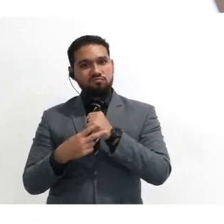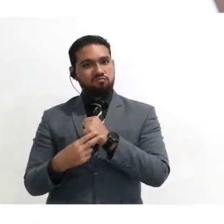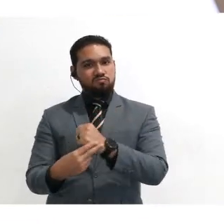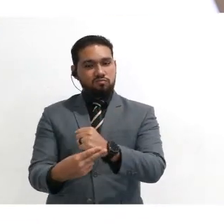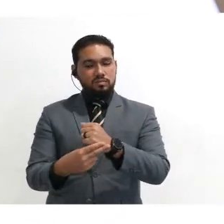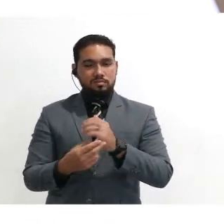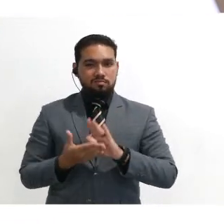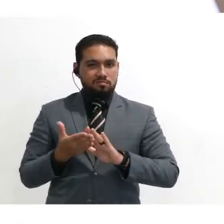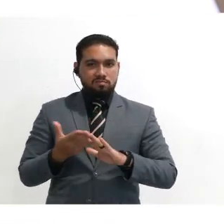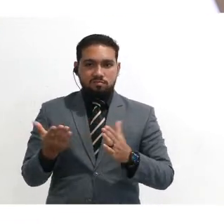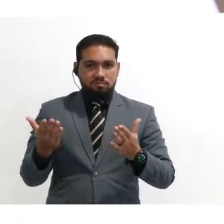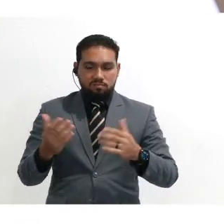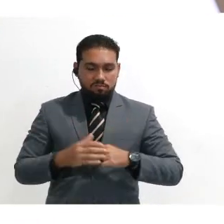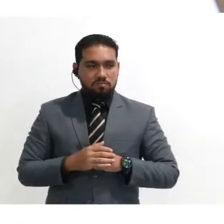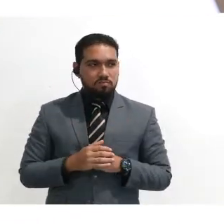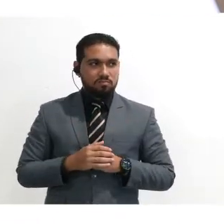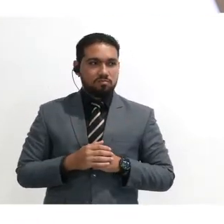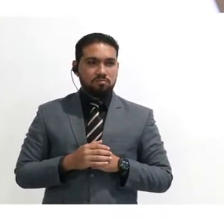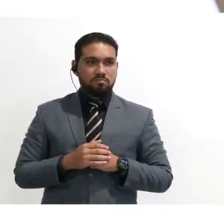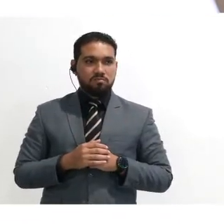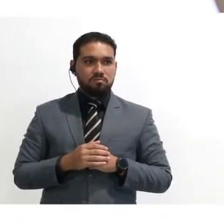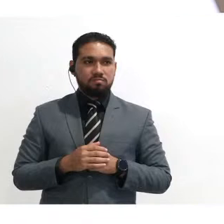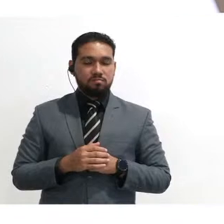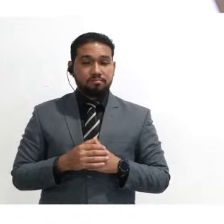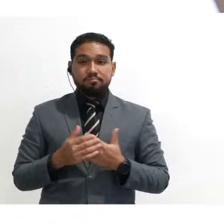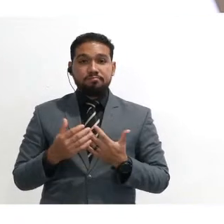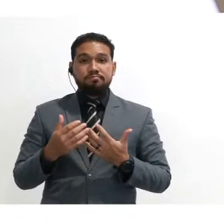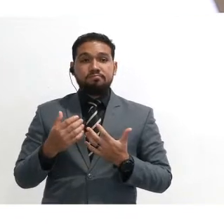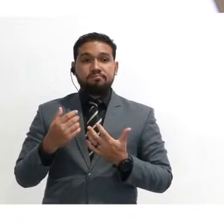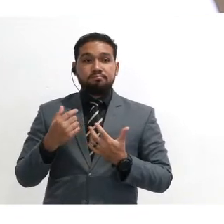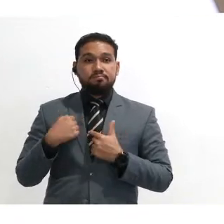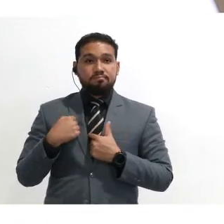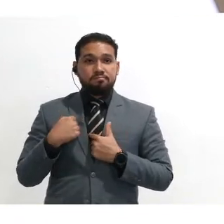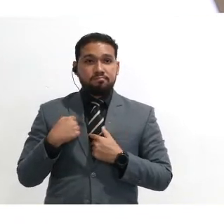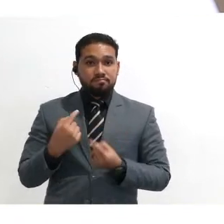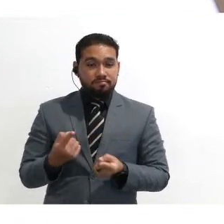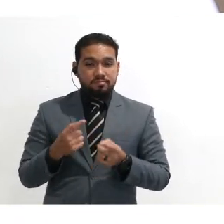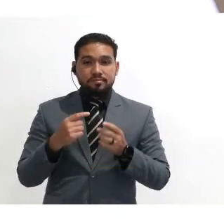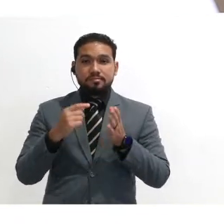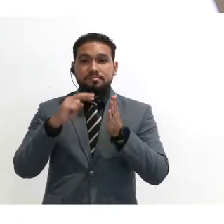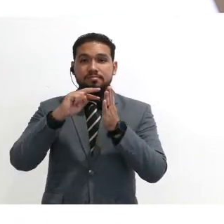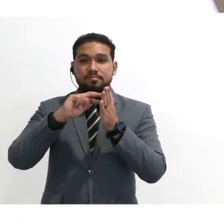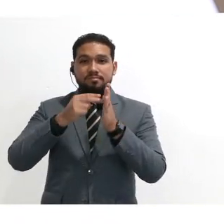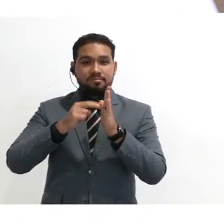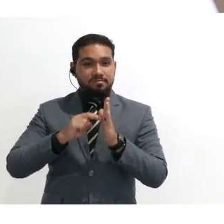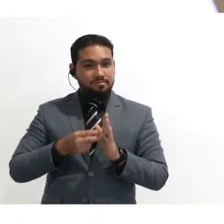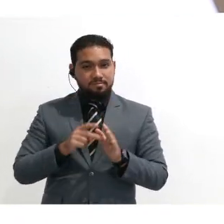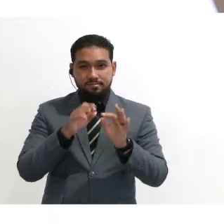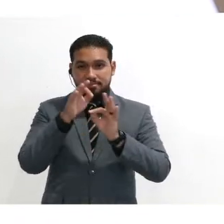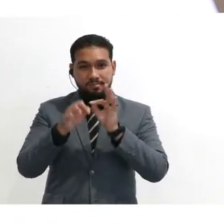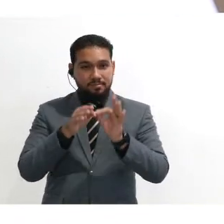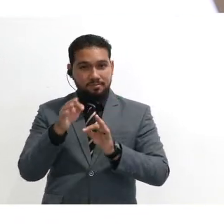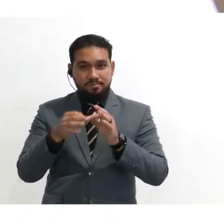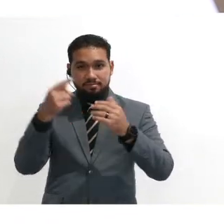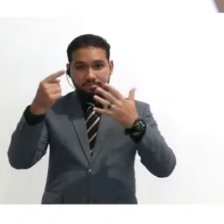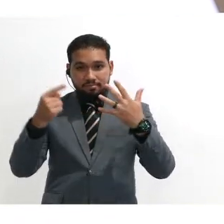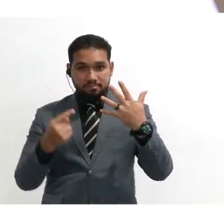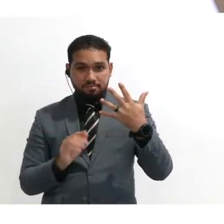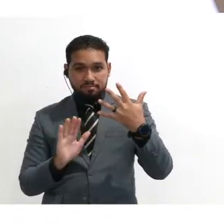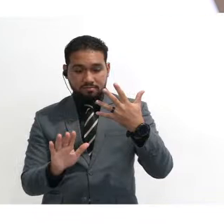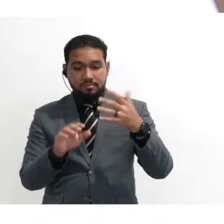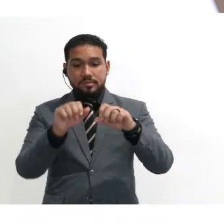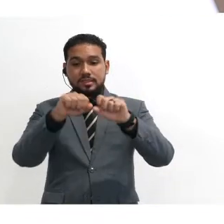So system in package, the concept is, pretty straightforward. You put more than one chip in a